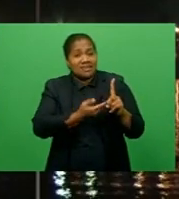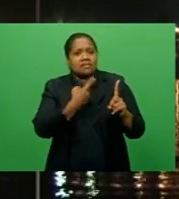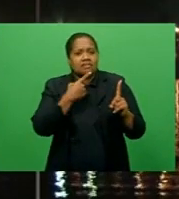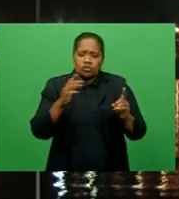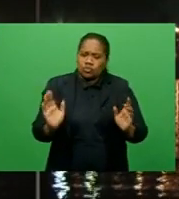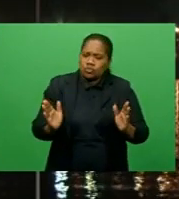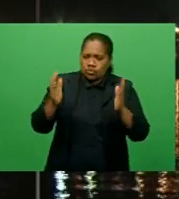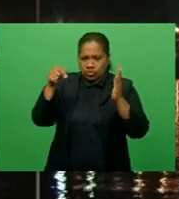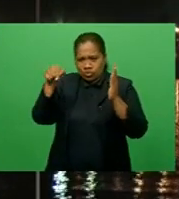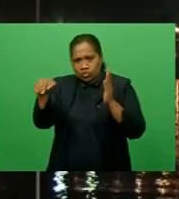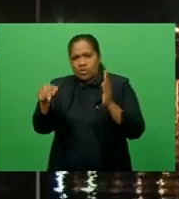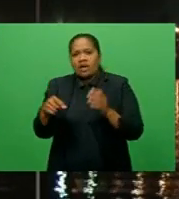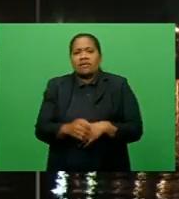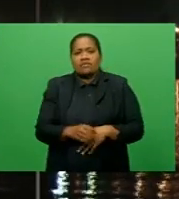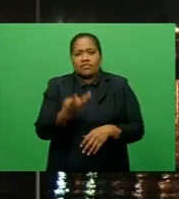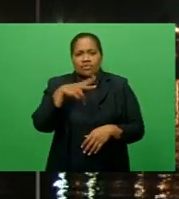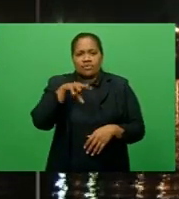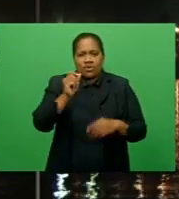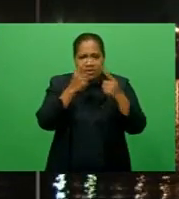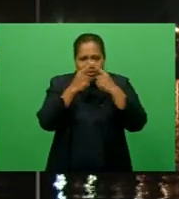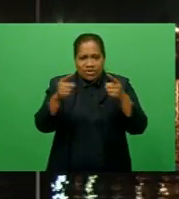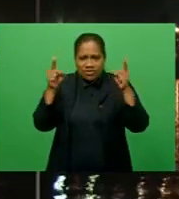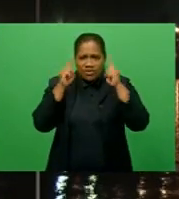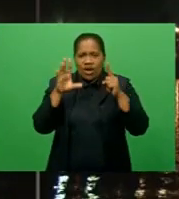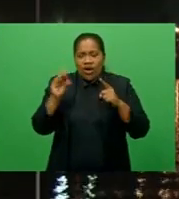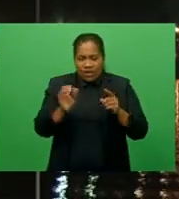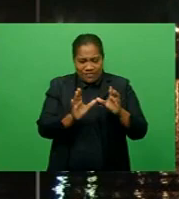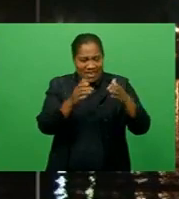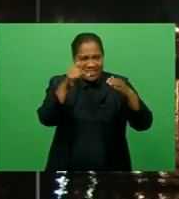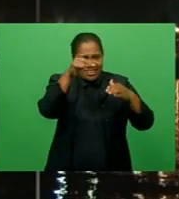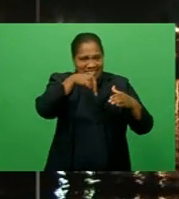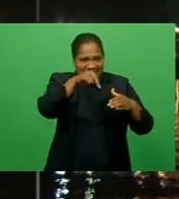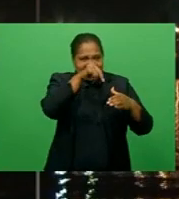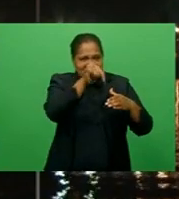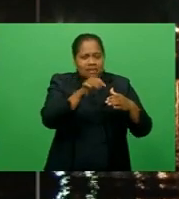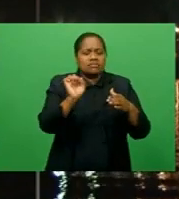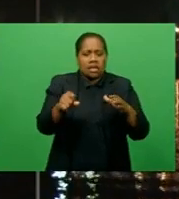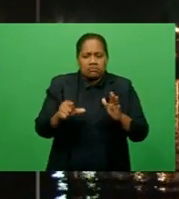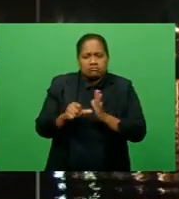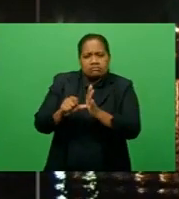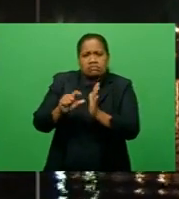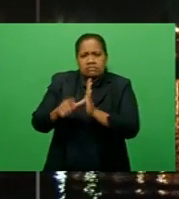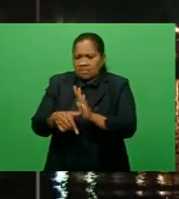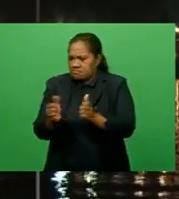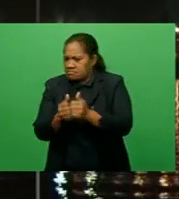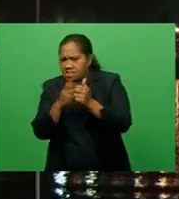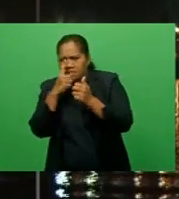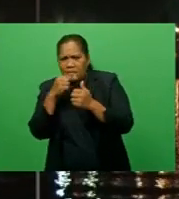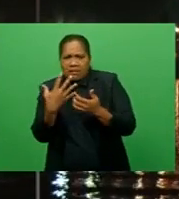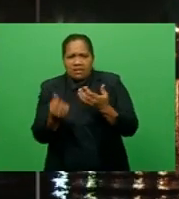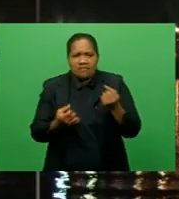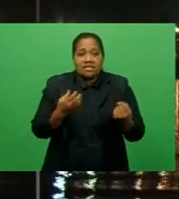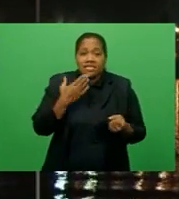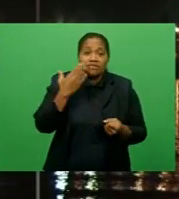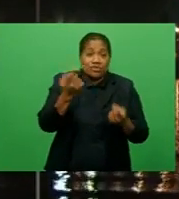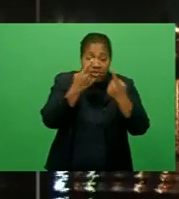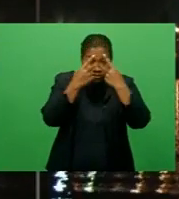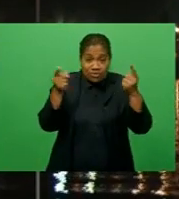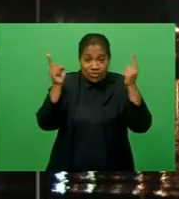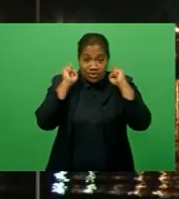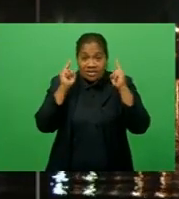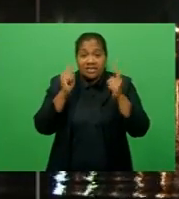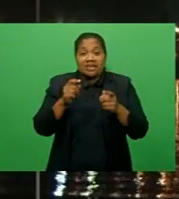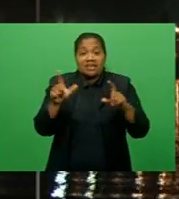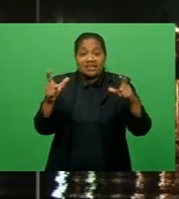by the 20 graduates of the Spa Academy despite the tough times being faced by many. Speaking during the graduation ceremony in